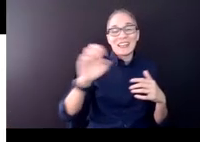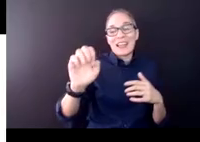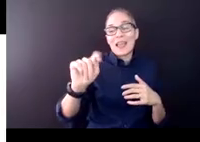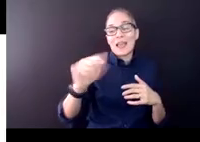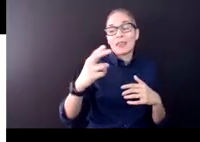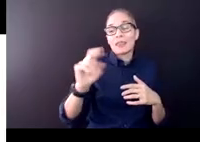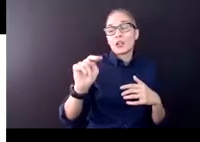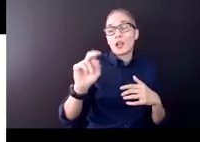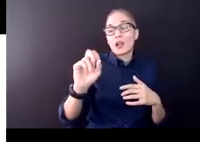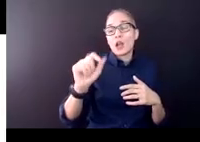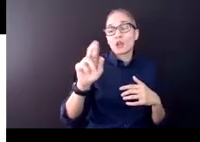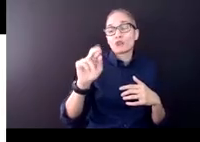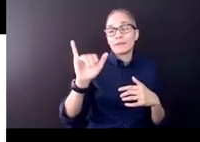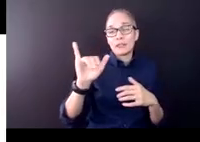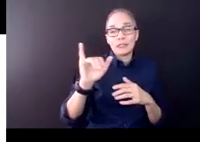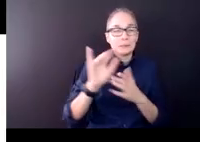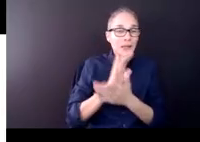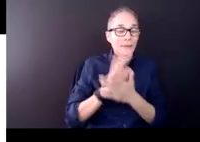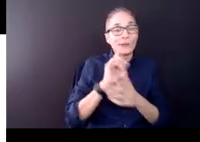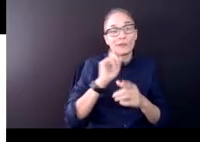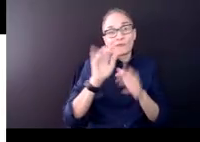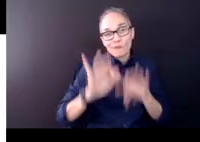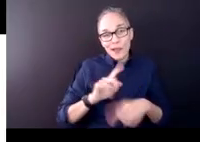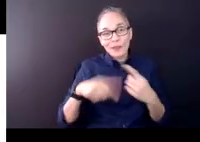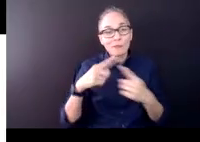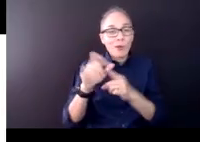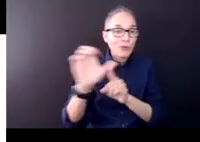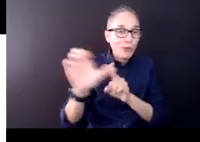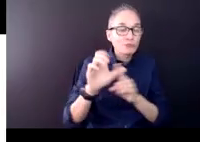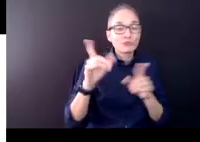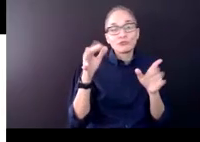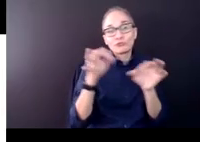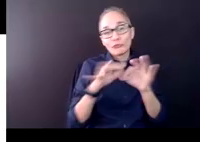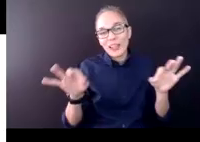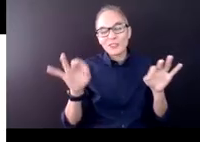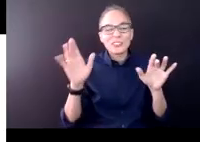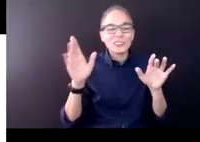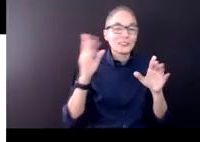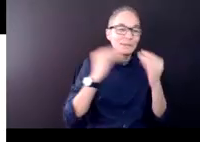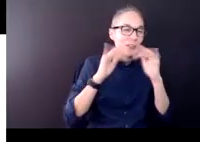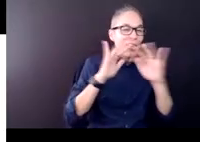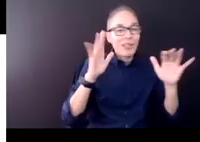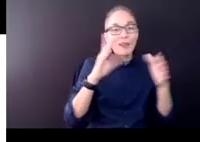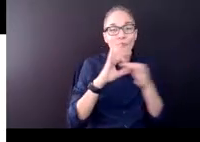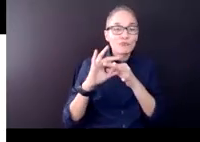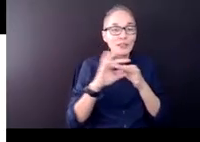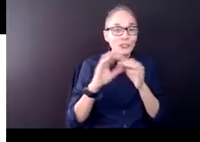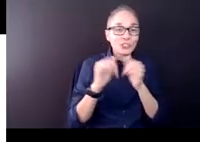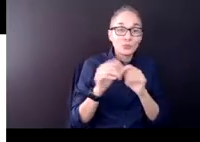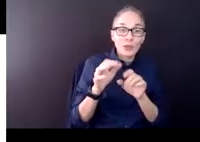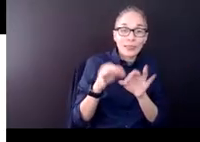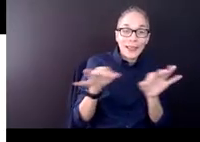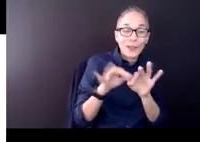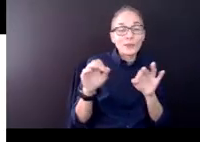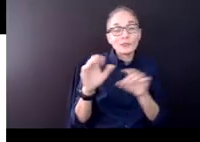write about the culture, about the community that they most identify with, and the languages um, within that community, the relationship to language and culture and